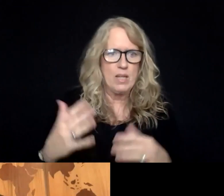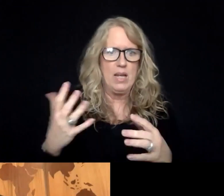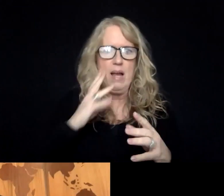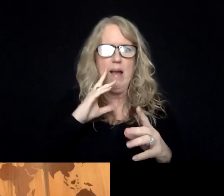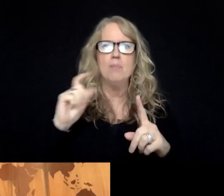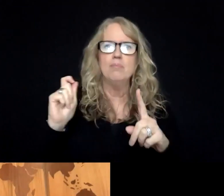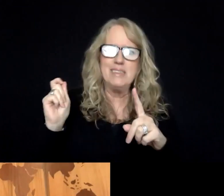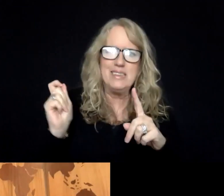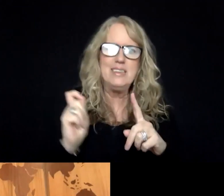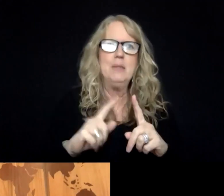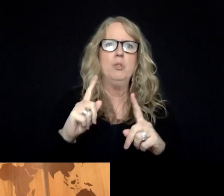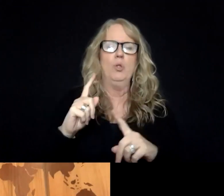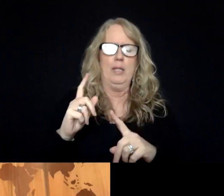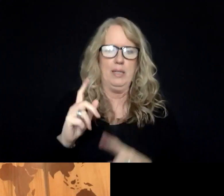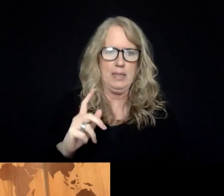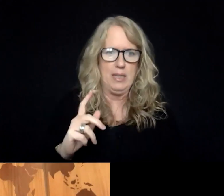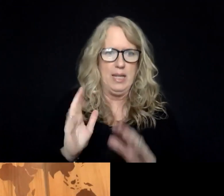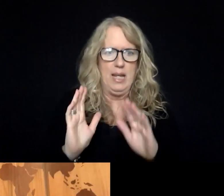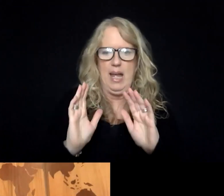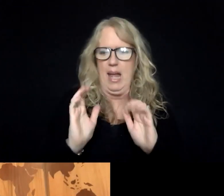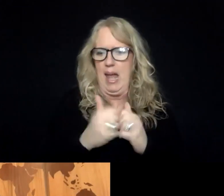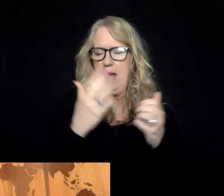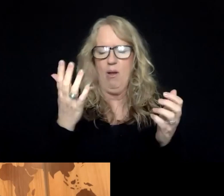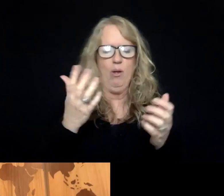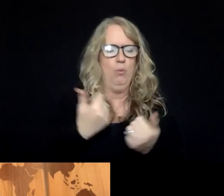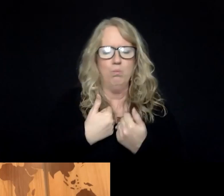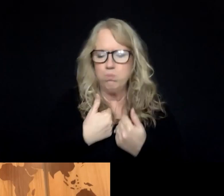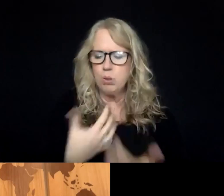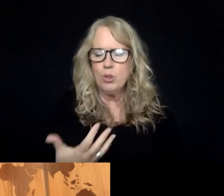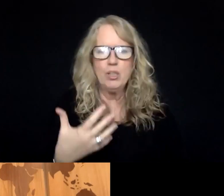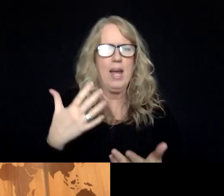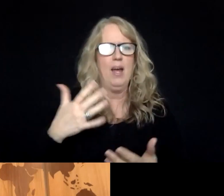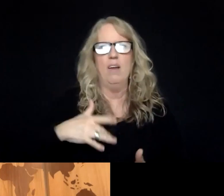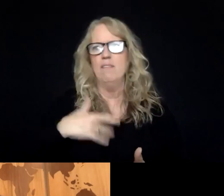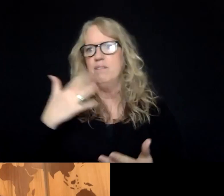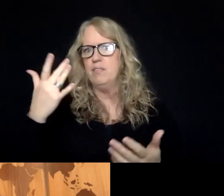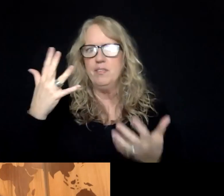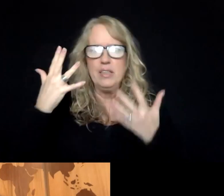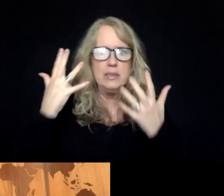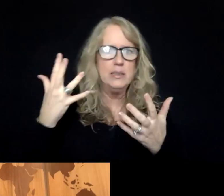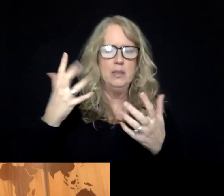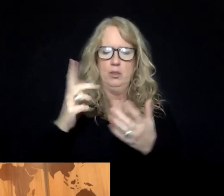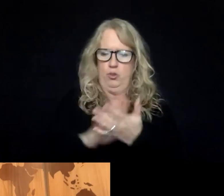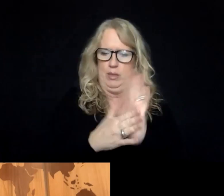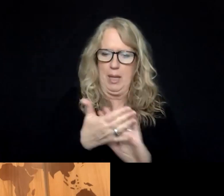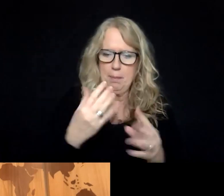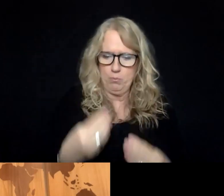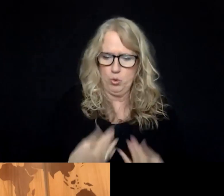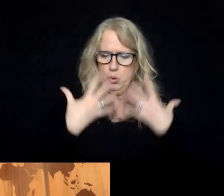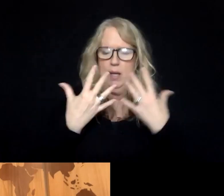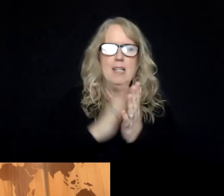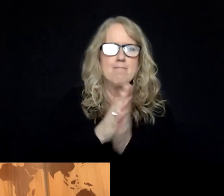stimulating how to turn your despair and burnout with one approach into enthusiasm for trying a different